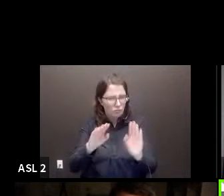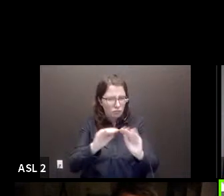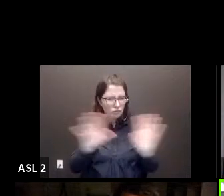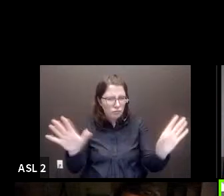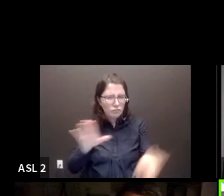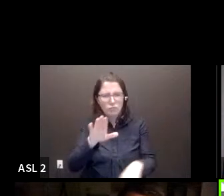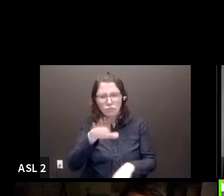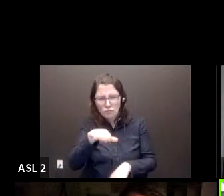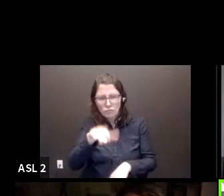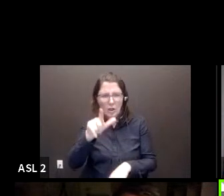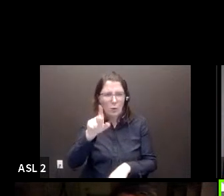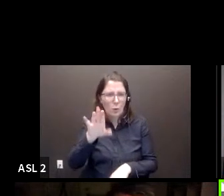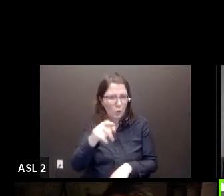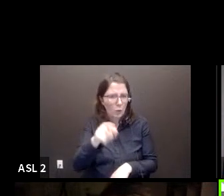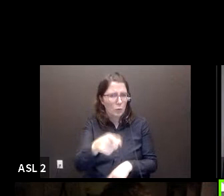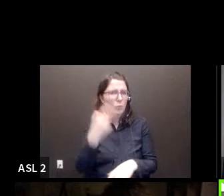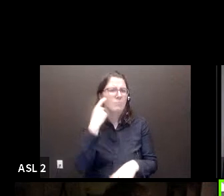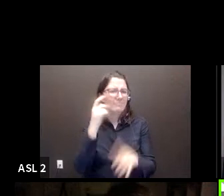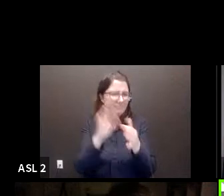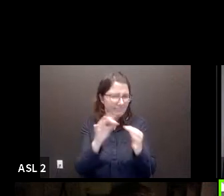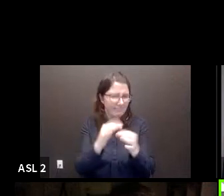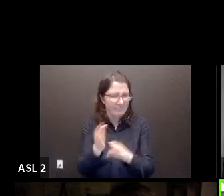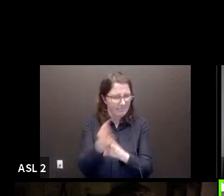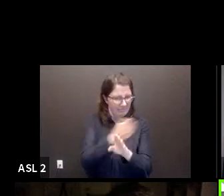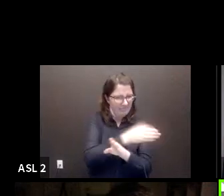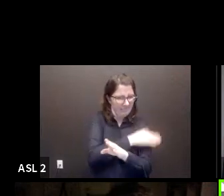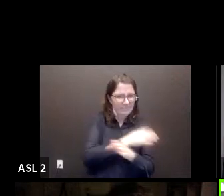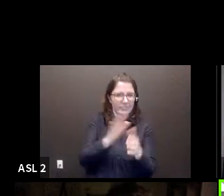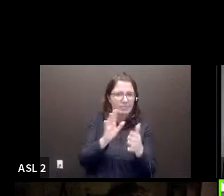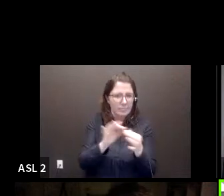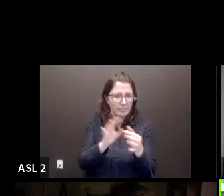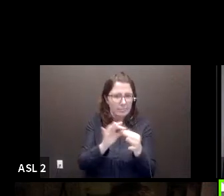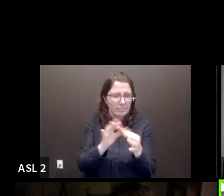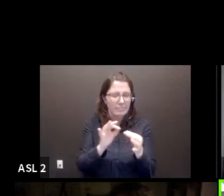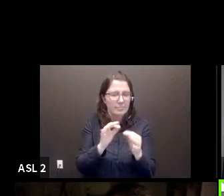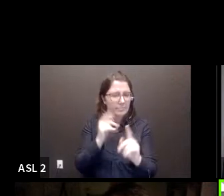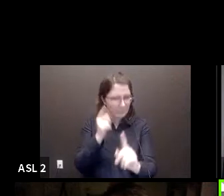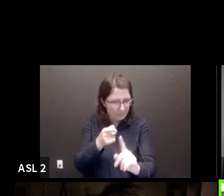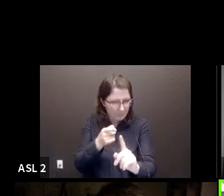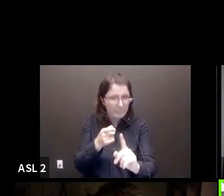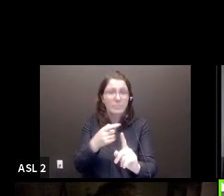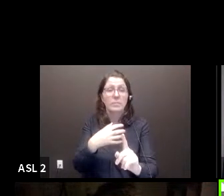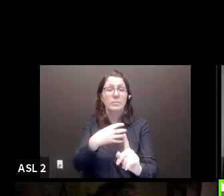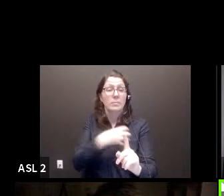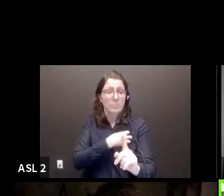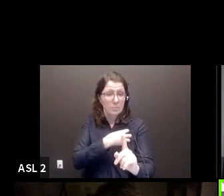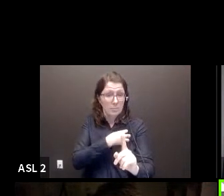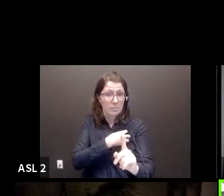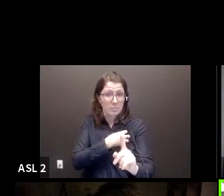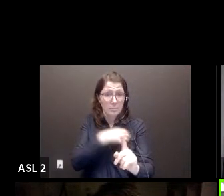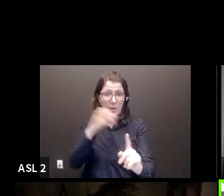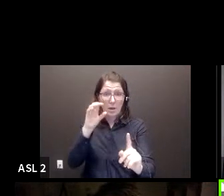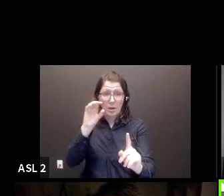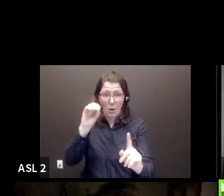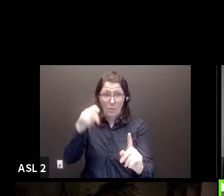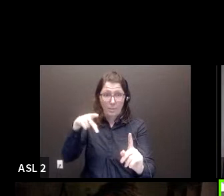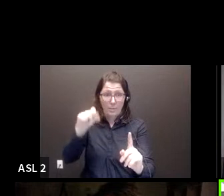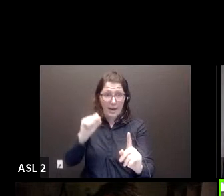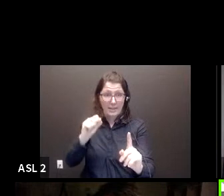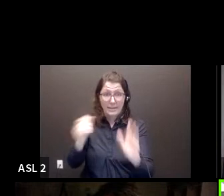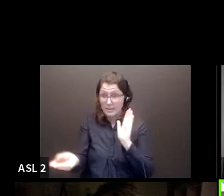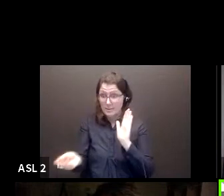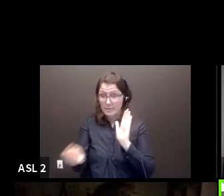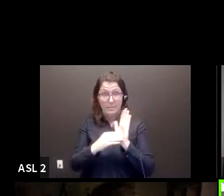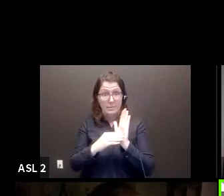a couple times by yourself and and the previous speaker um ottawa police is not has put nothing in our budget in regards to the